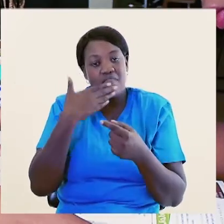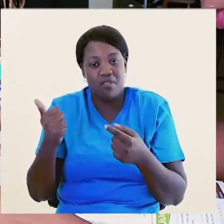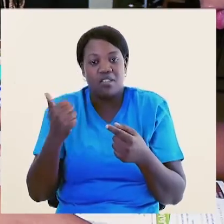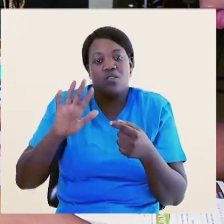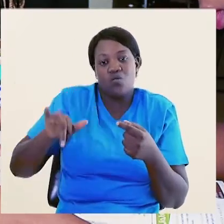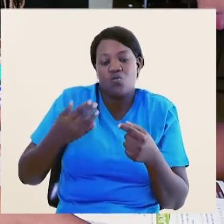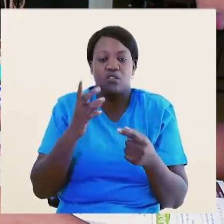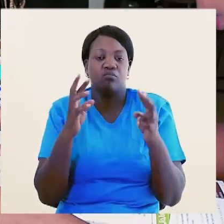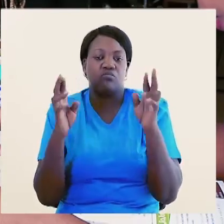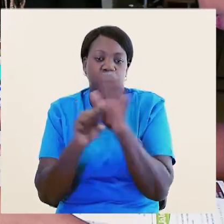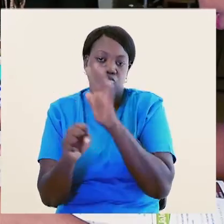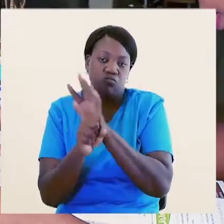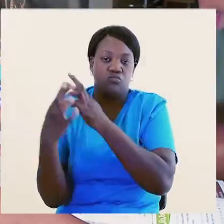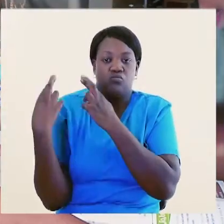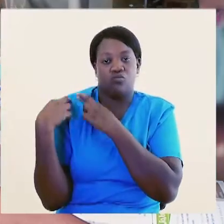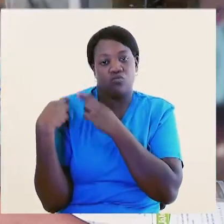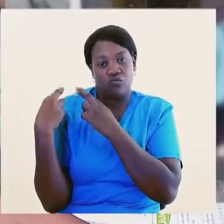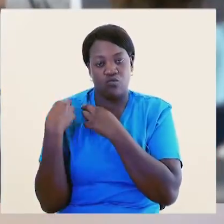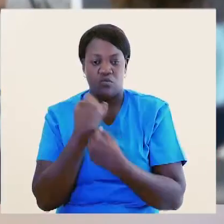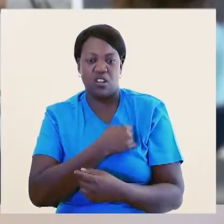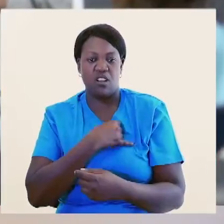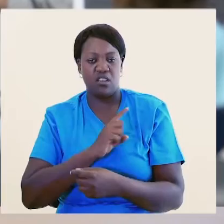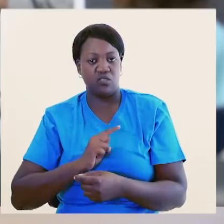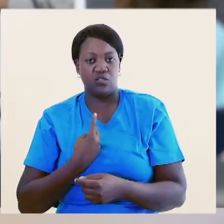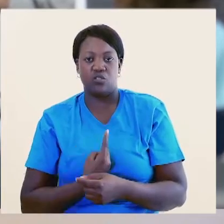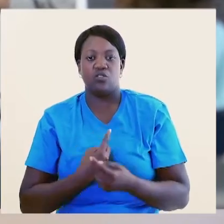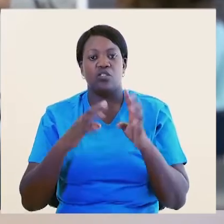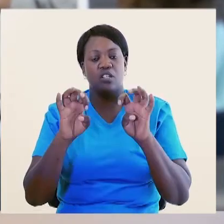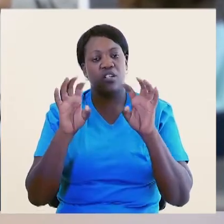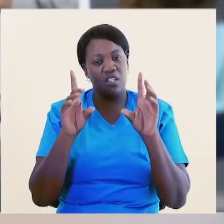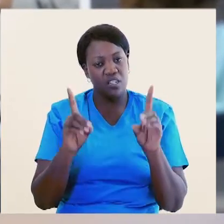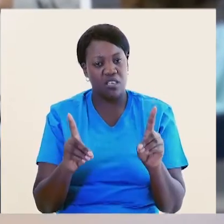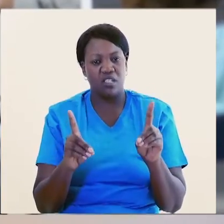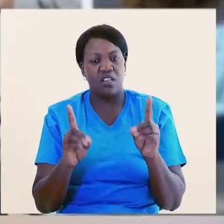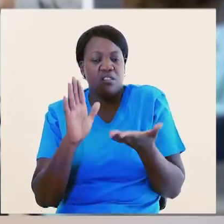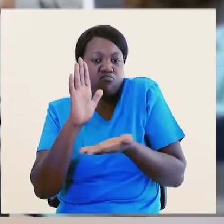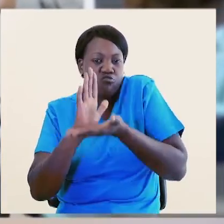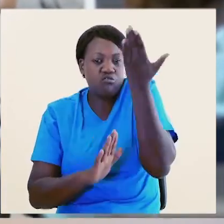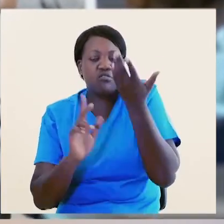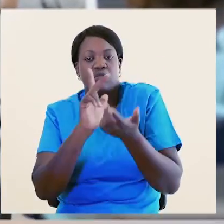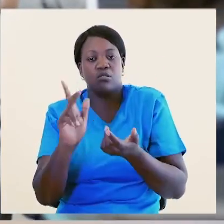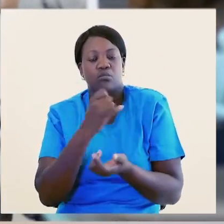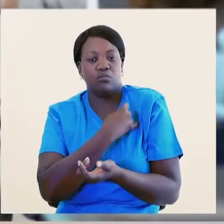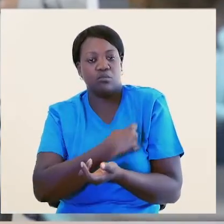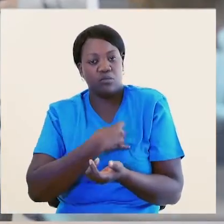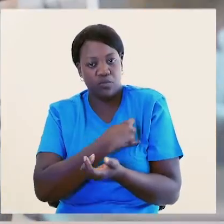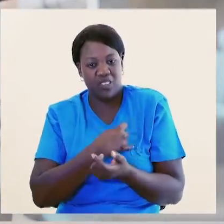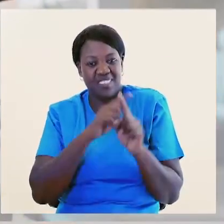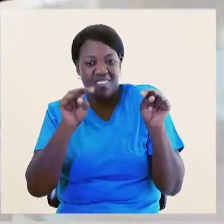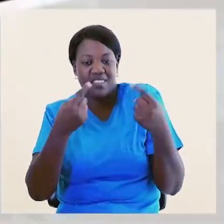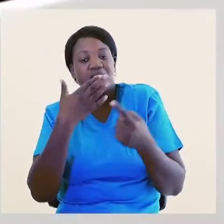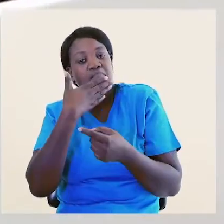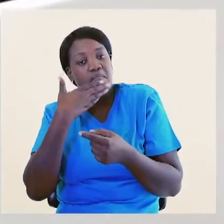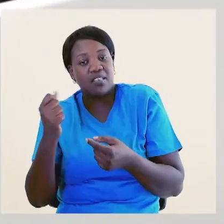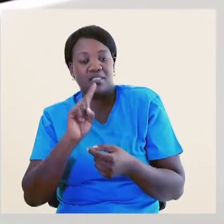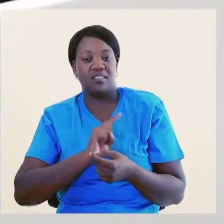want to take full responsibility of their own lives. Education improves people's living conditions and makes things better for